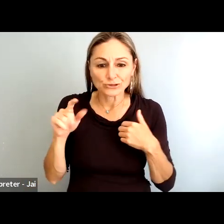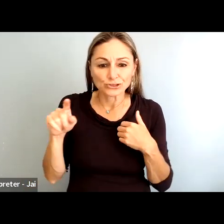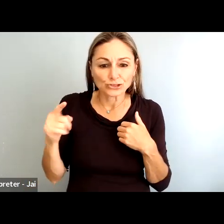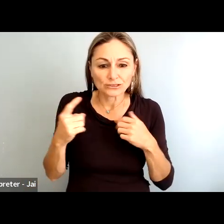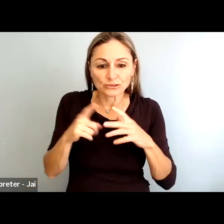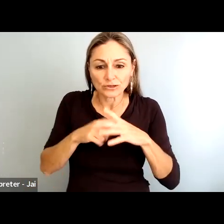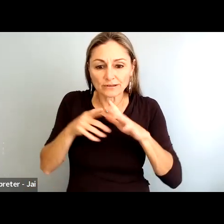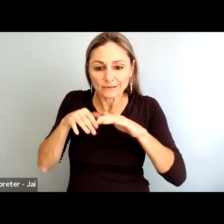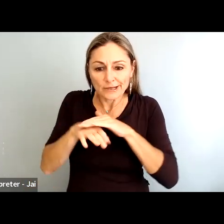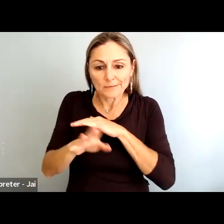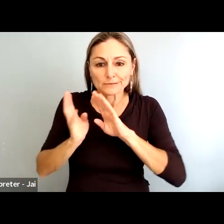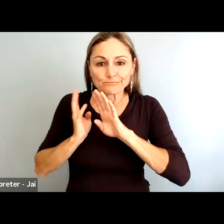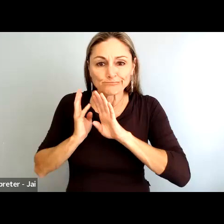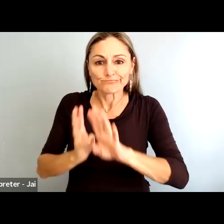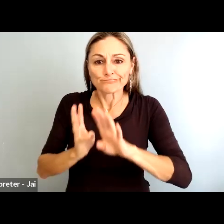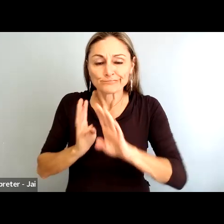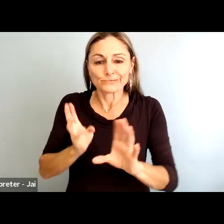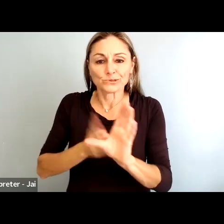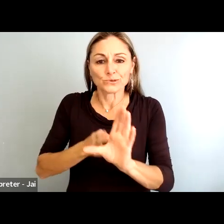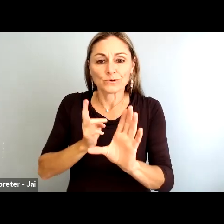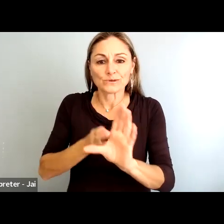everybody get into the call.